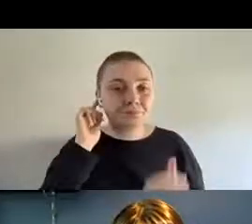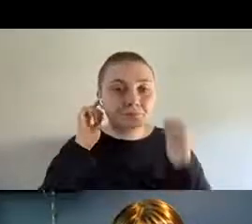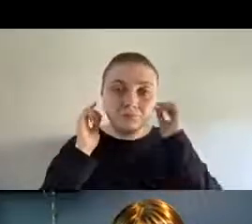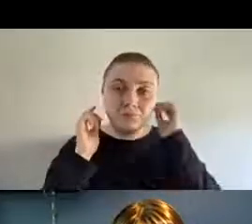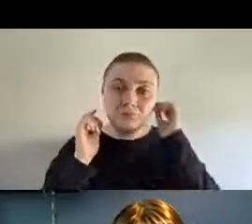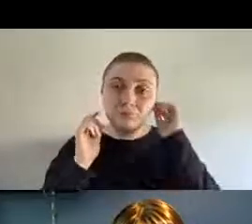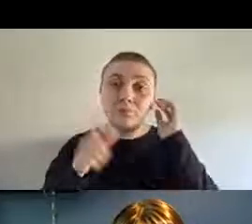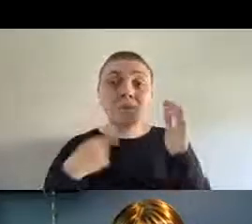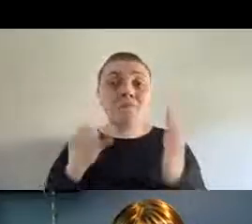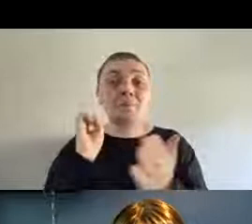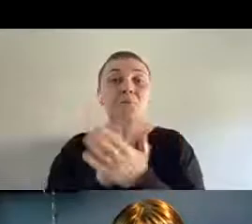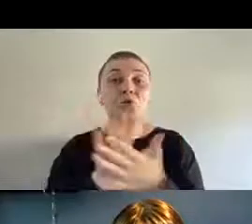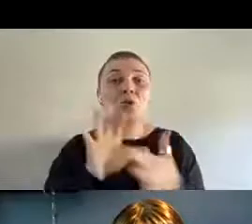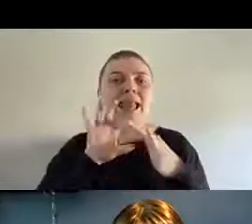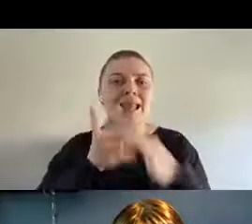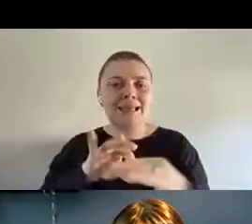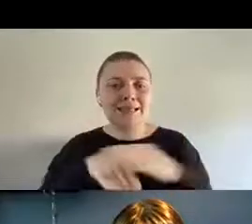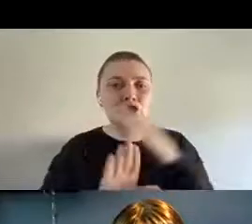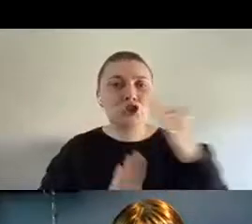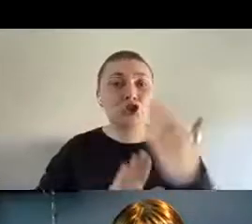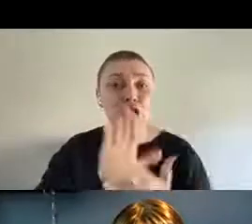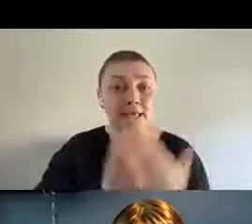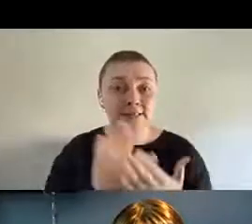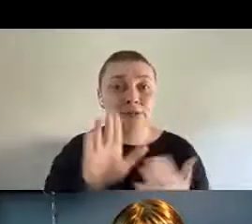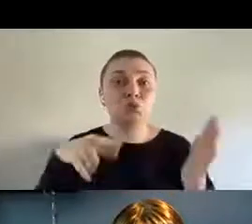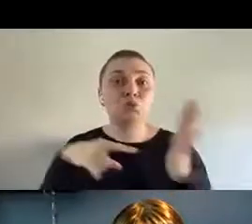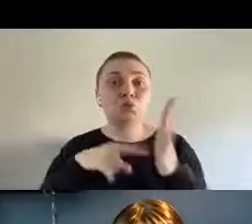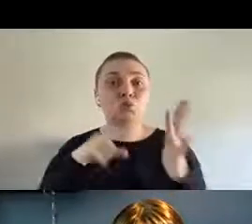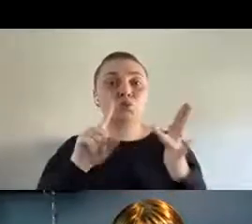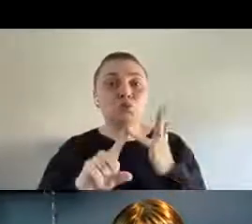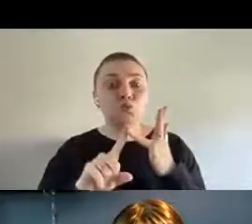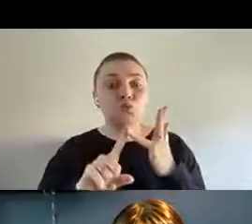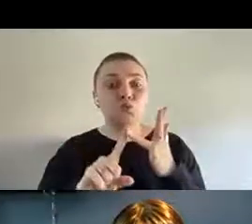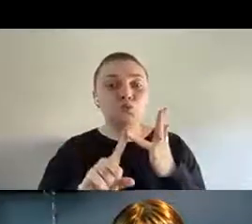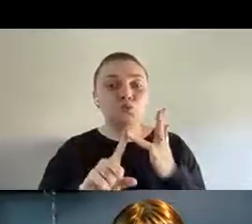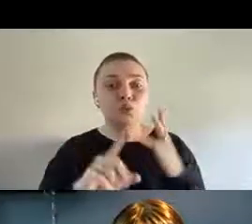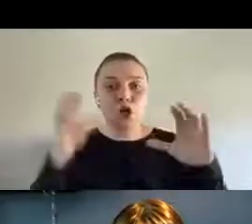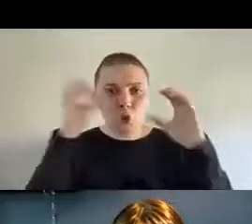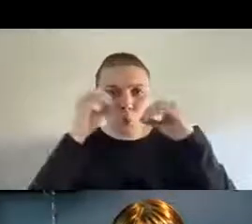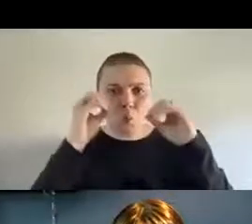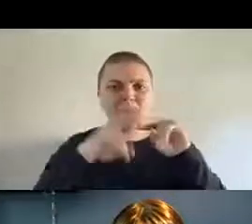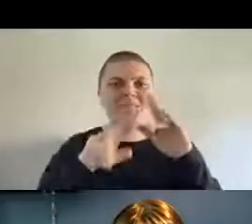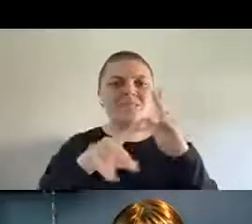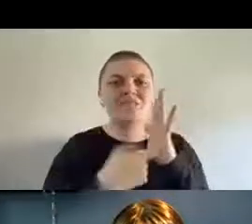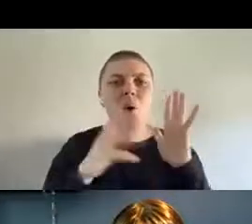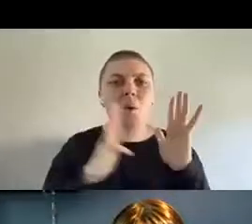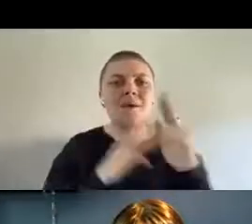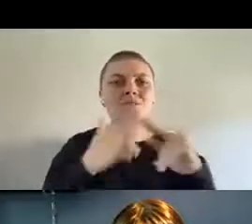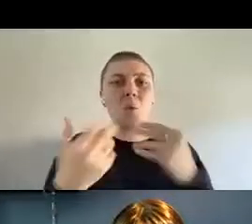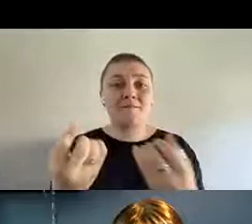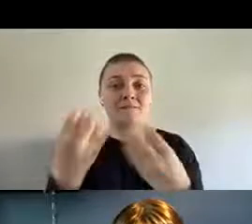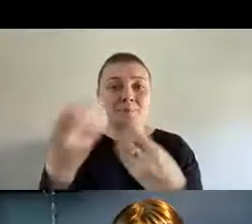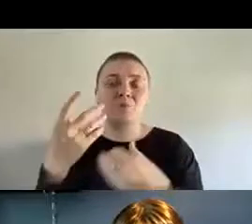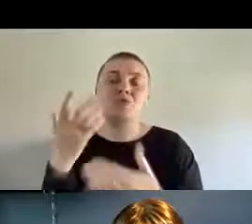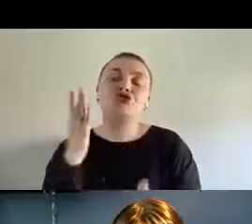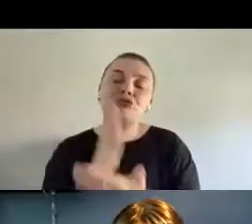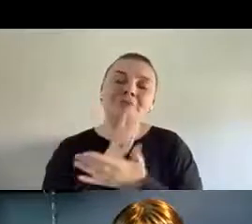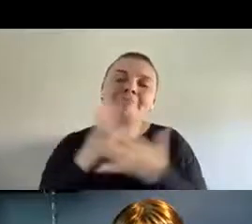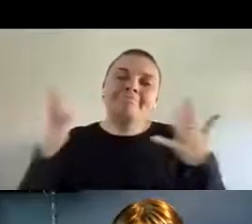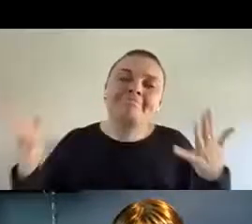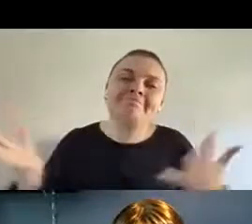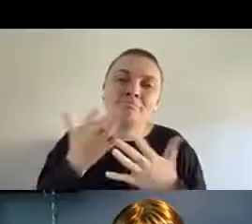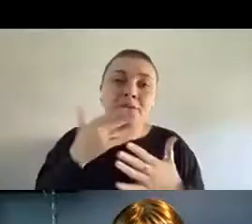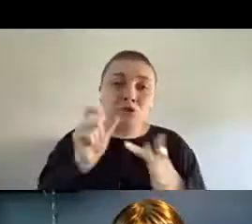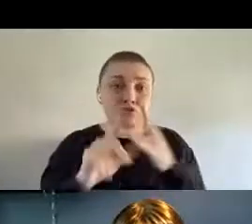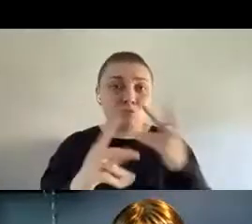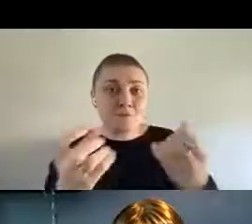a link in the chat to a Google form for feedback. We really encourage you to do that.